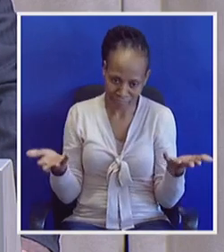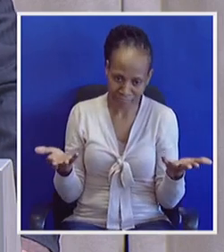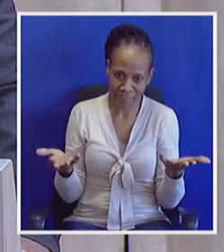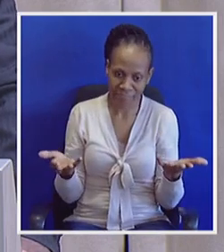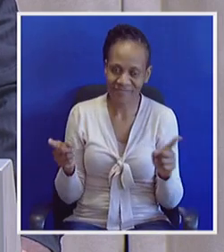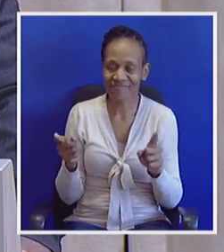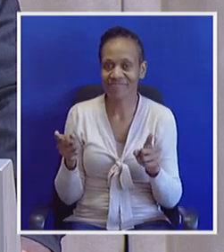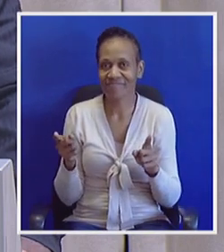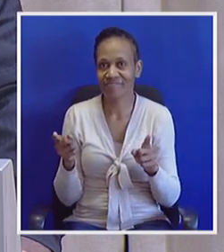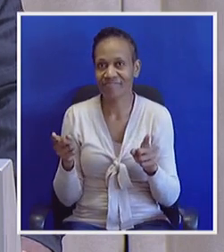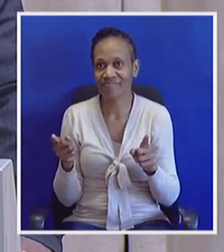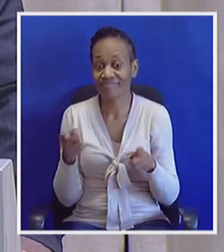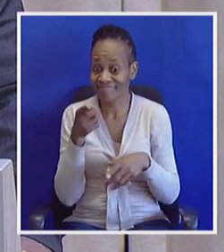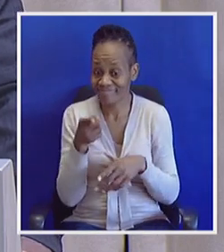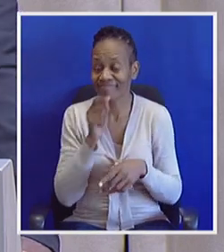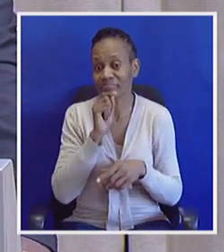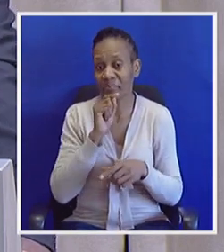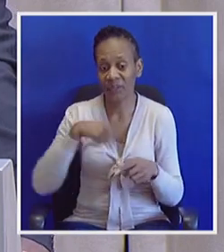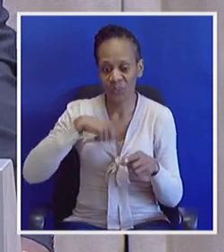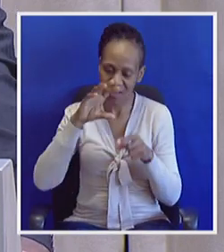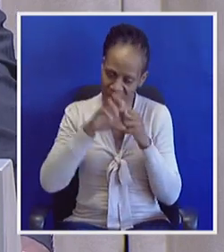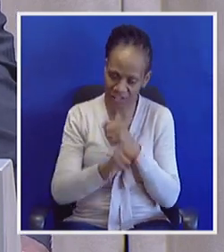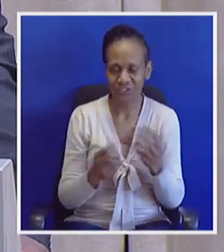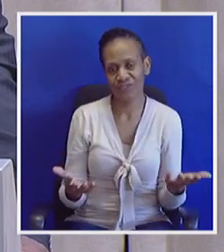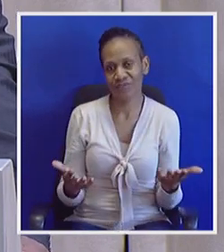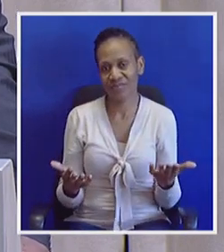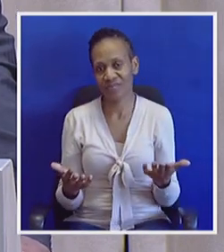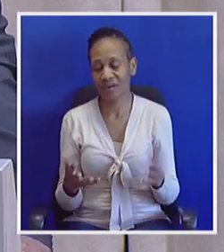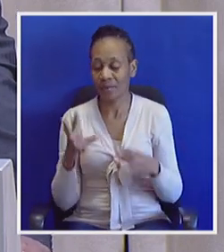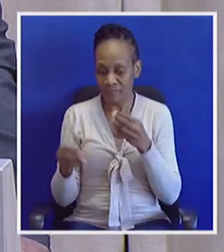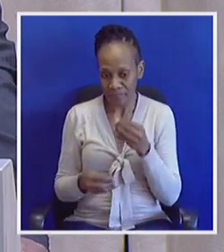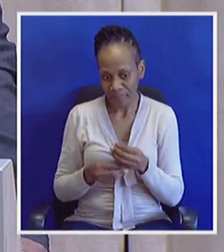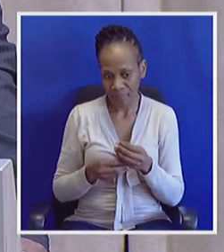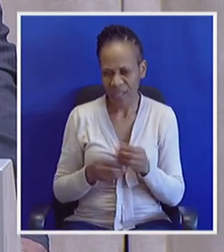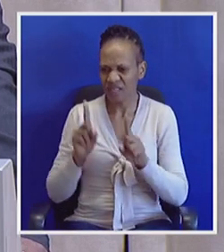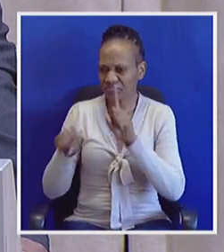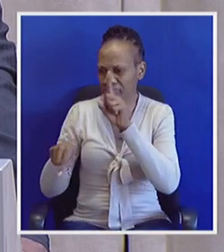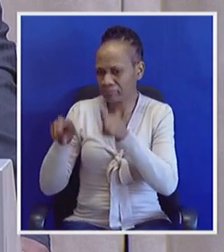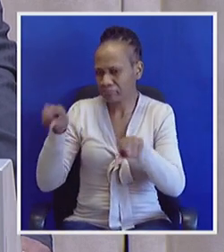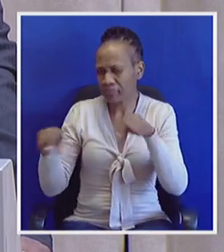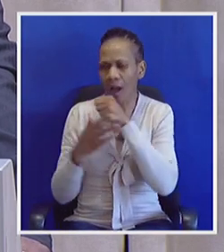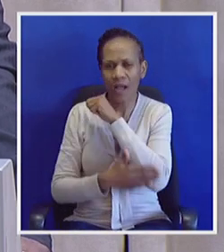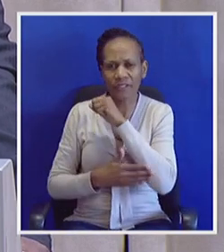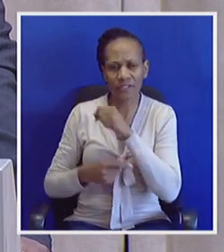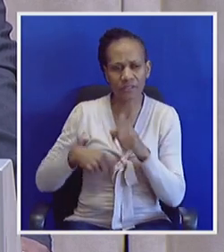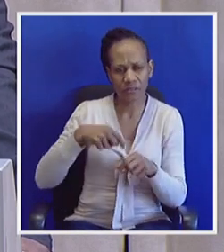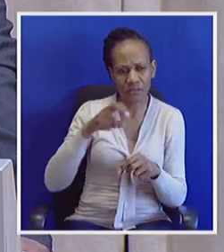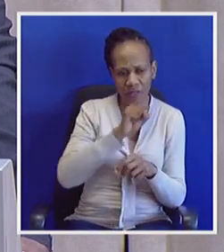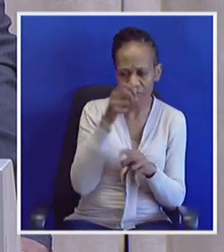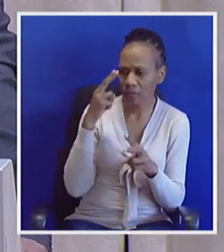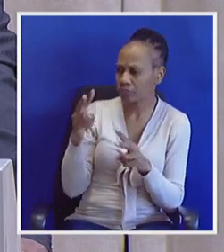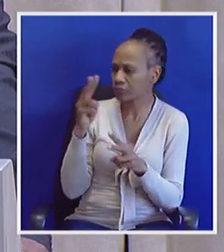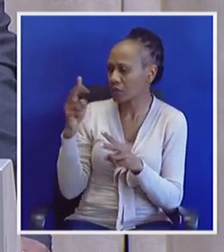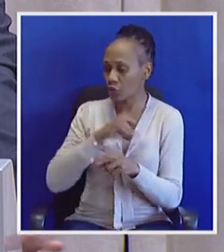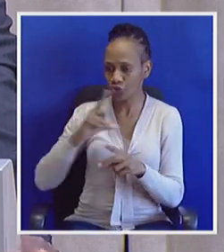itself would be a great achievement. And we have a lot of countries that we can learn from. China is